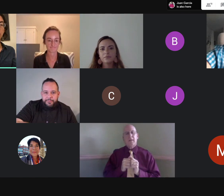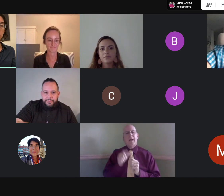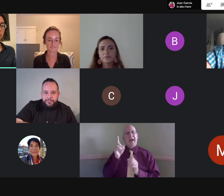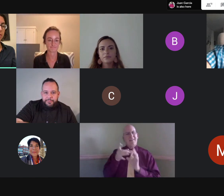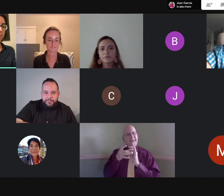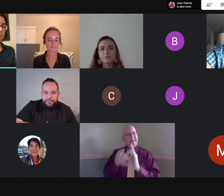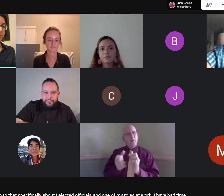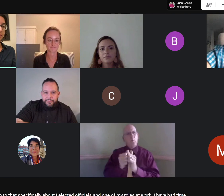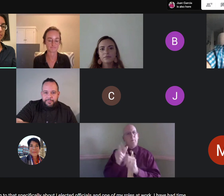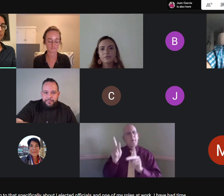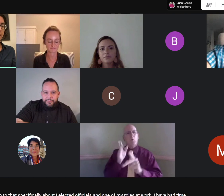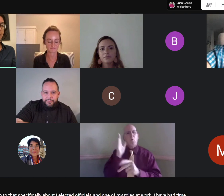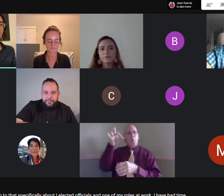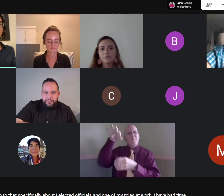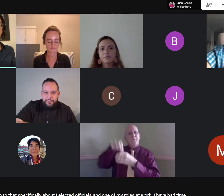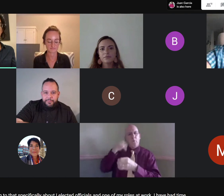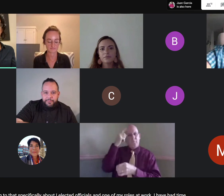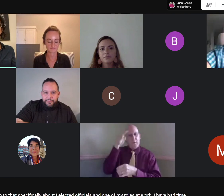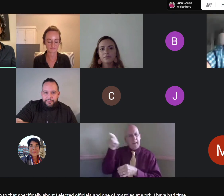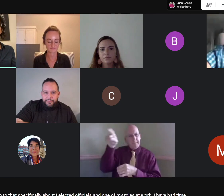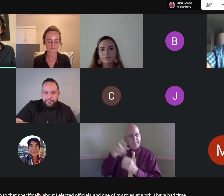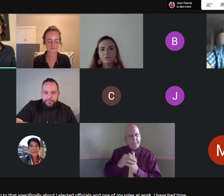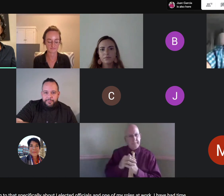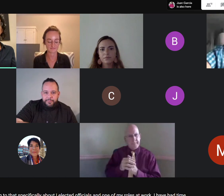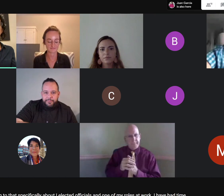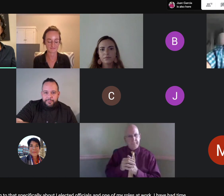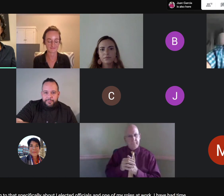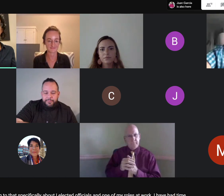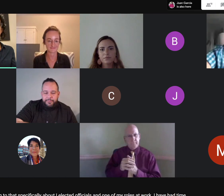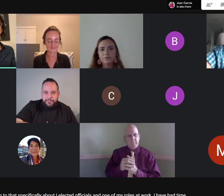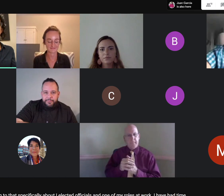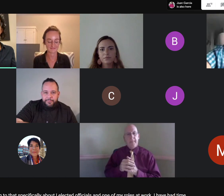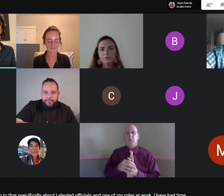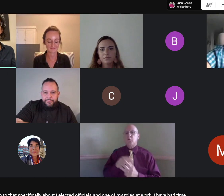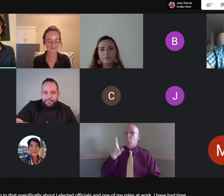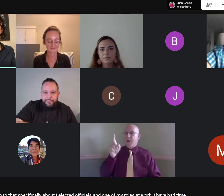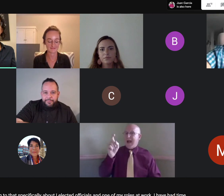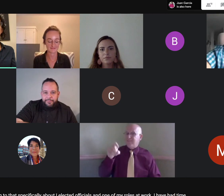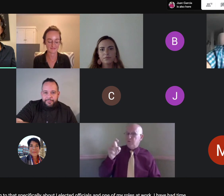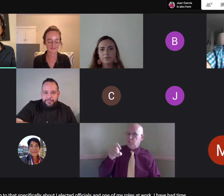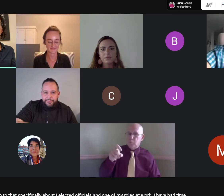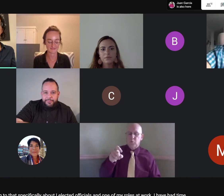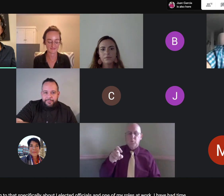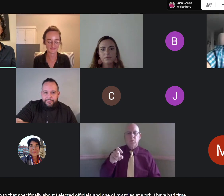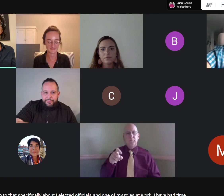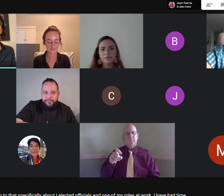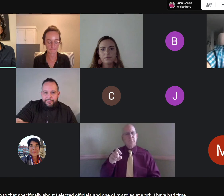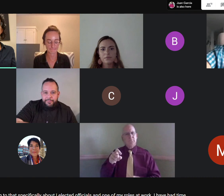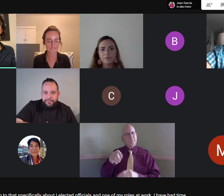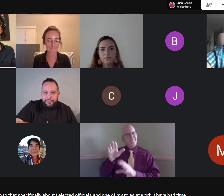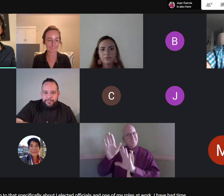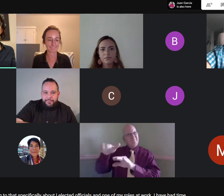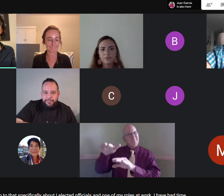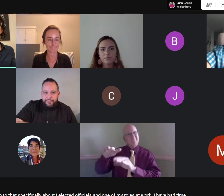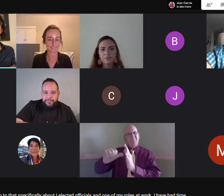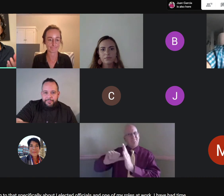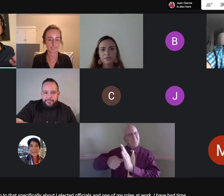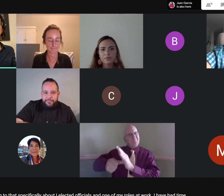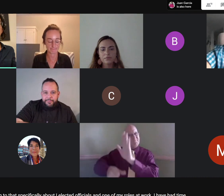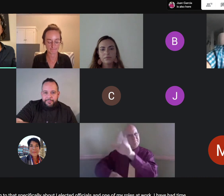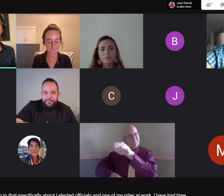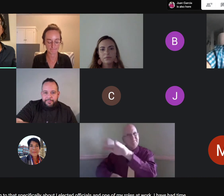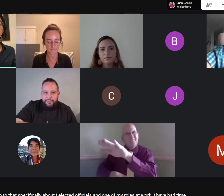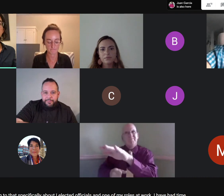that are going to vote for them. And you really have to impress upon them the